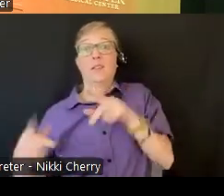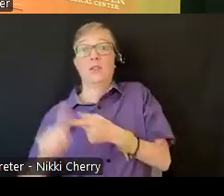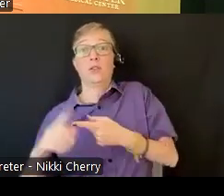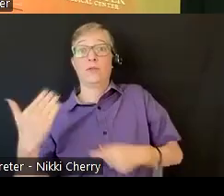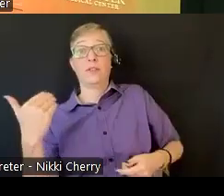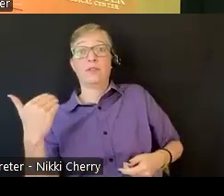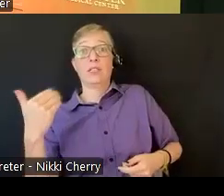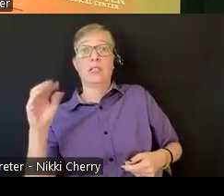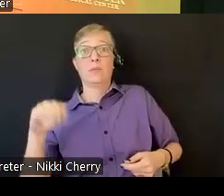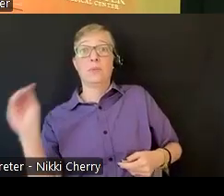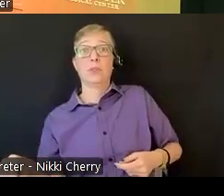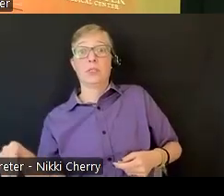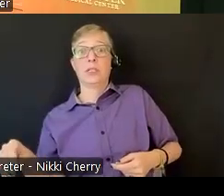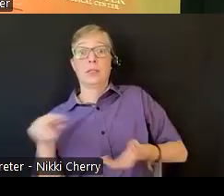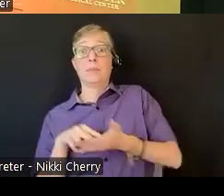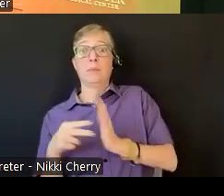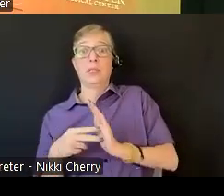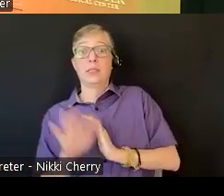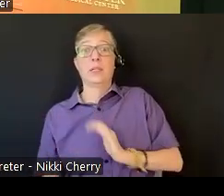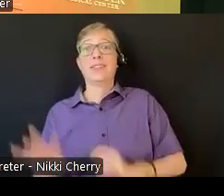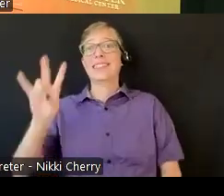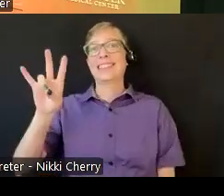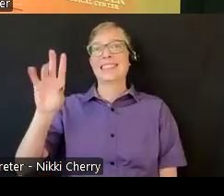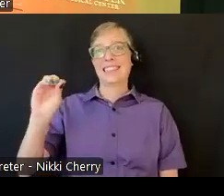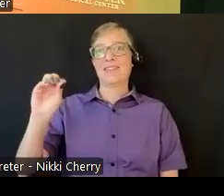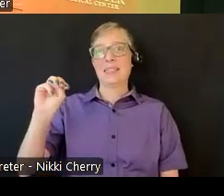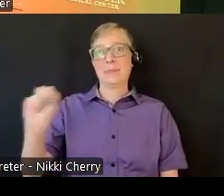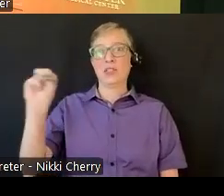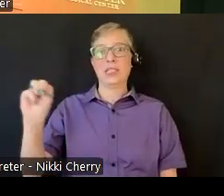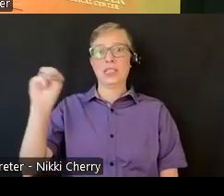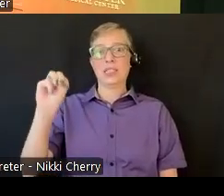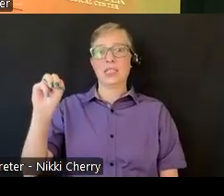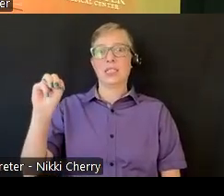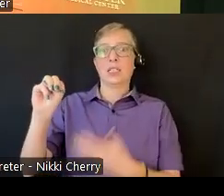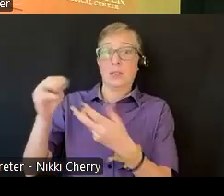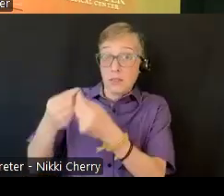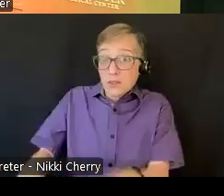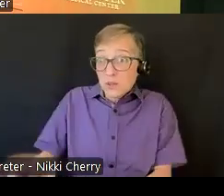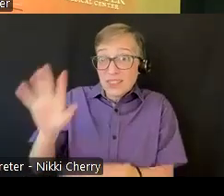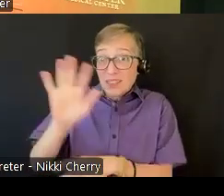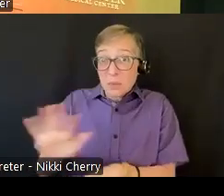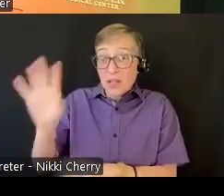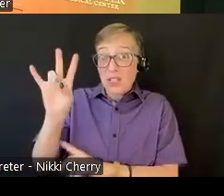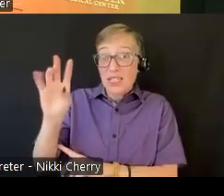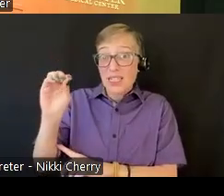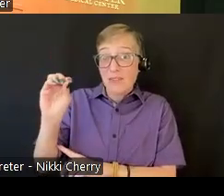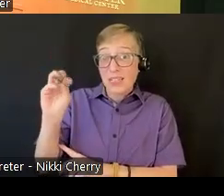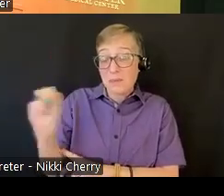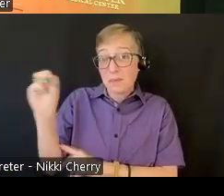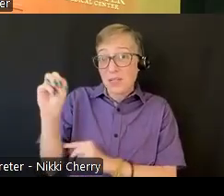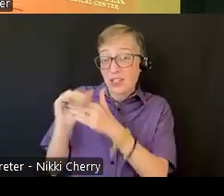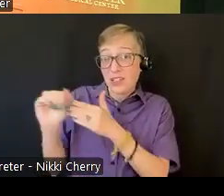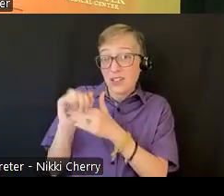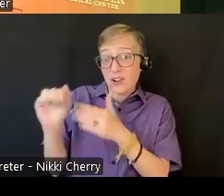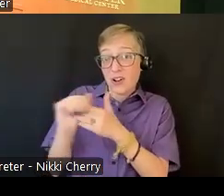it'll be about 70 million. What does that mean in terms of losing about $70 million for the University of